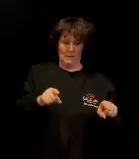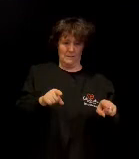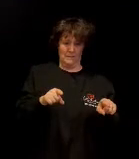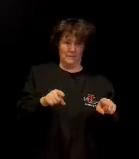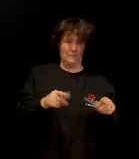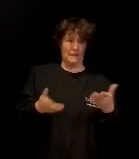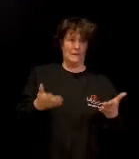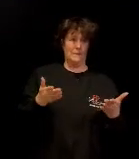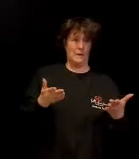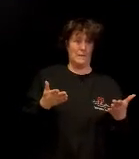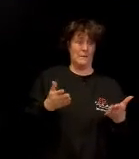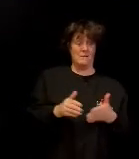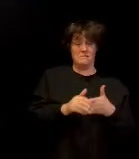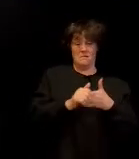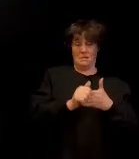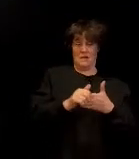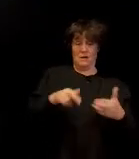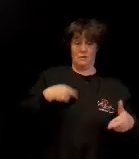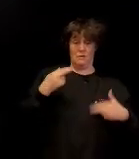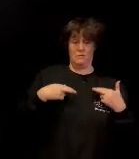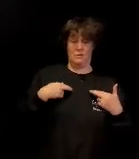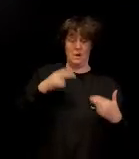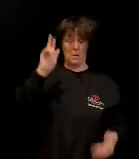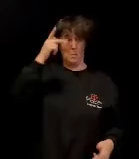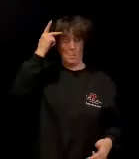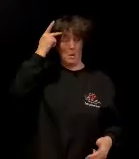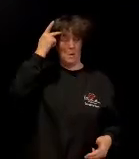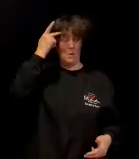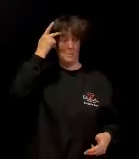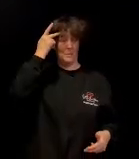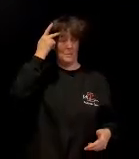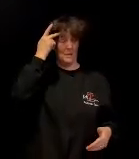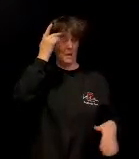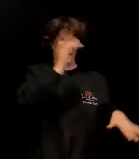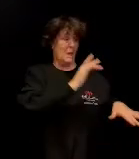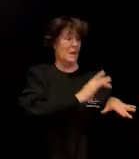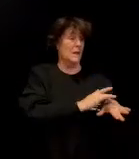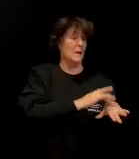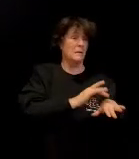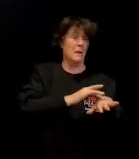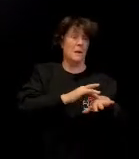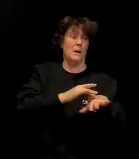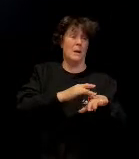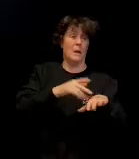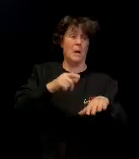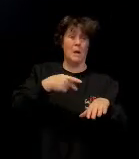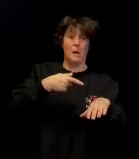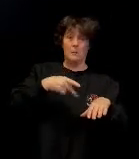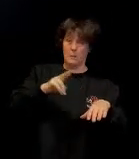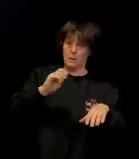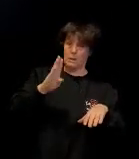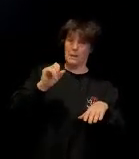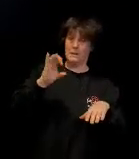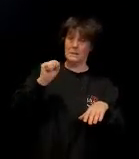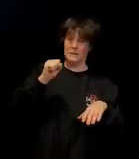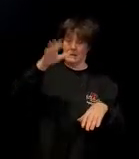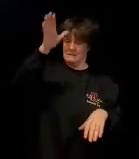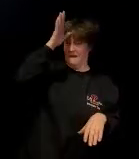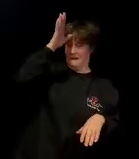It may just lead to revival. You know, the Apostle Paul not only laid hands on Publius's dad, but when